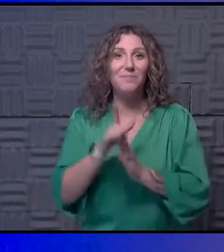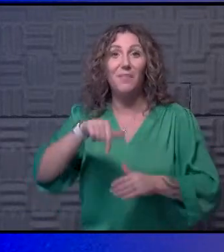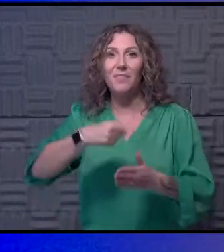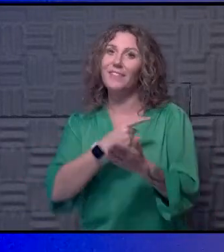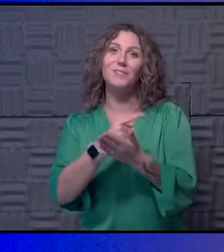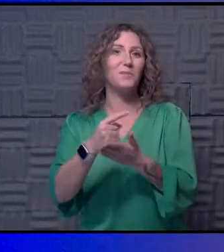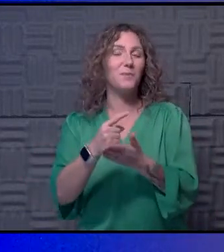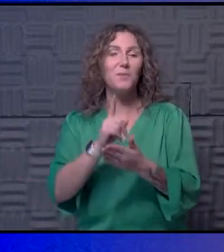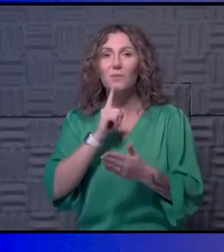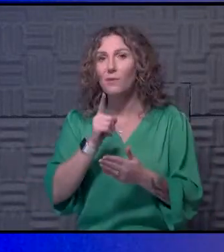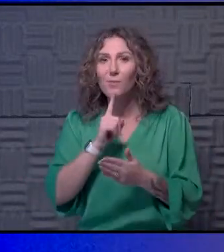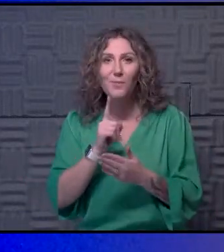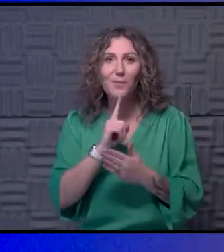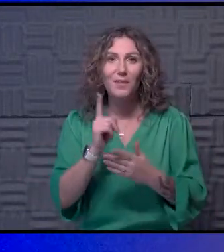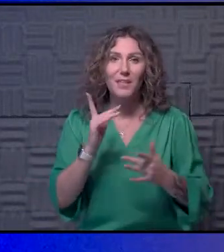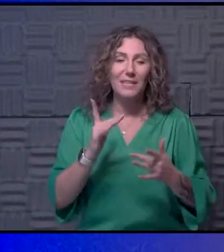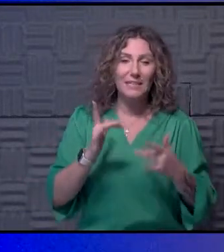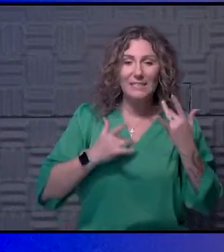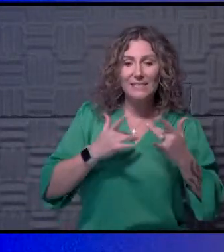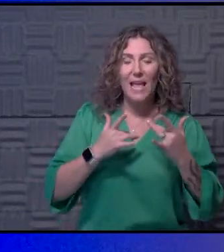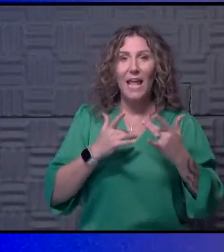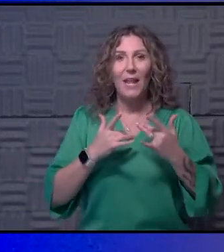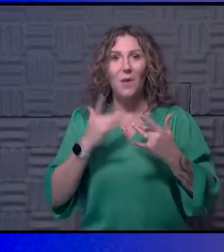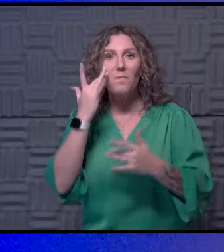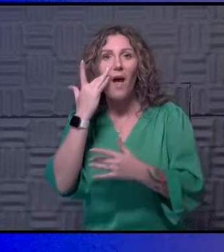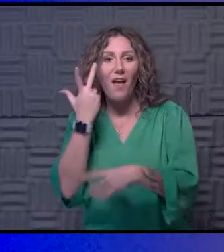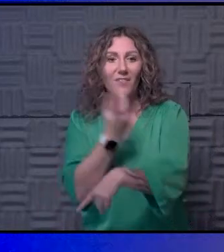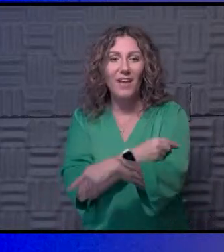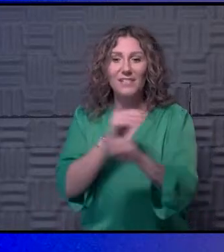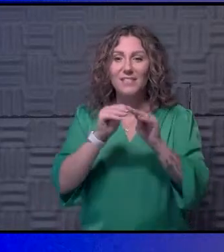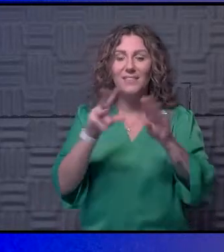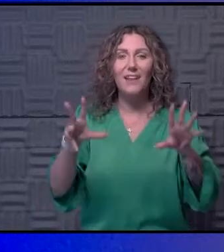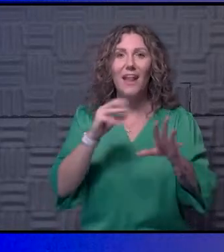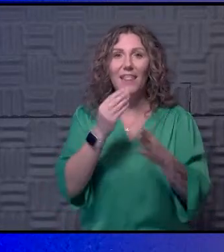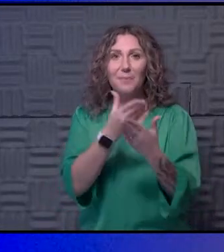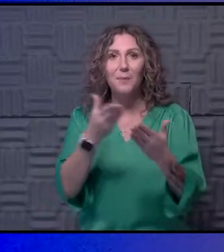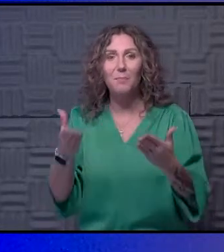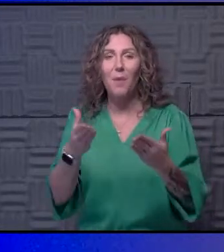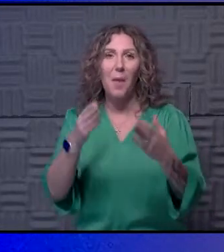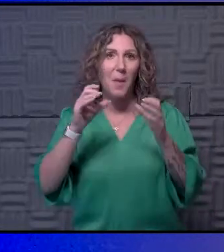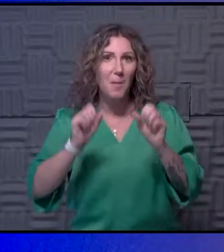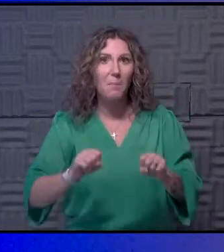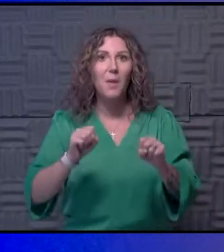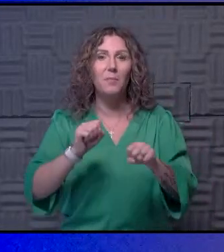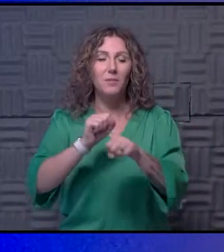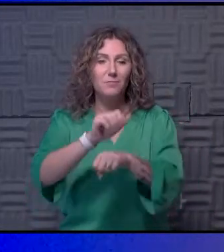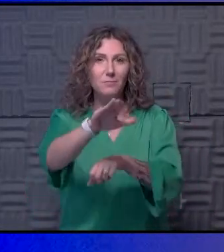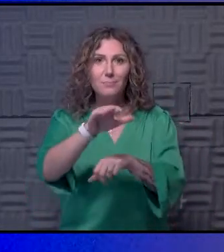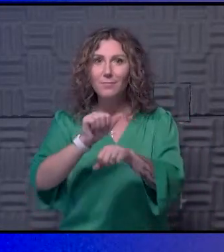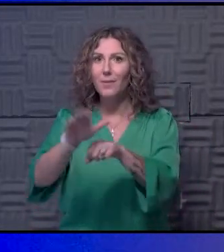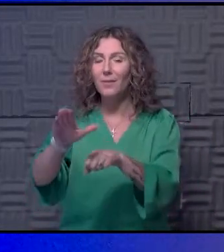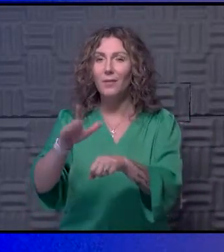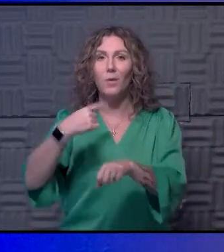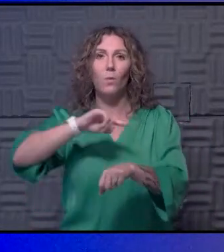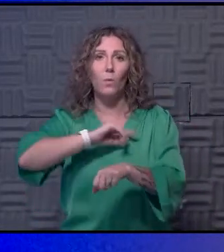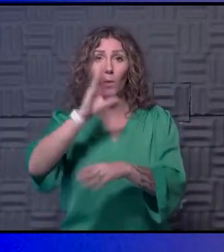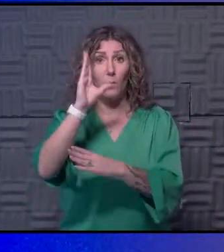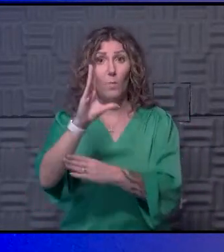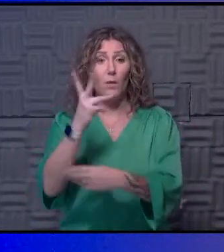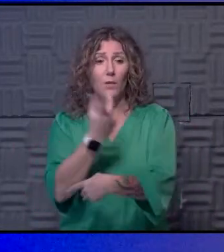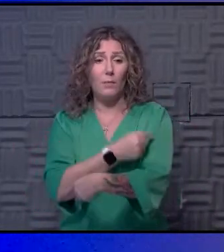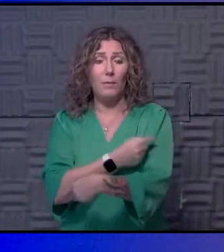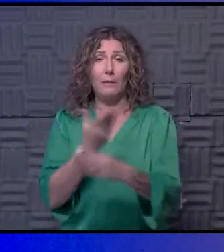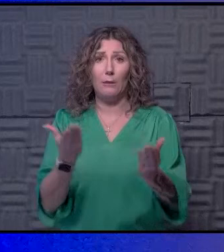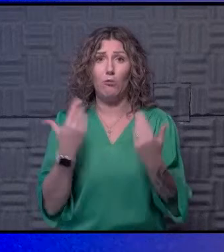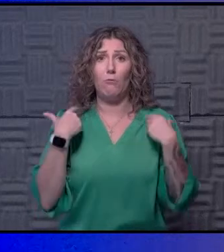be very exciting for vaccine distribution and supply and the ability to give it. We will give it here at the health system